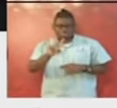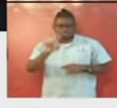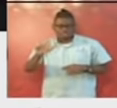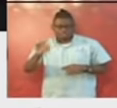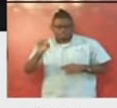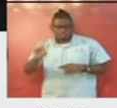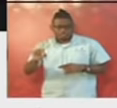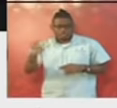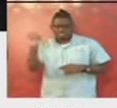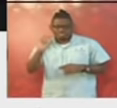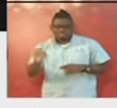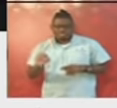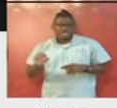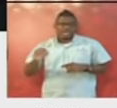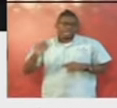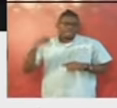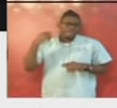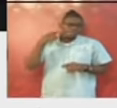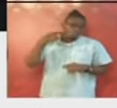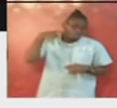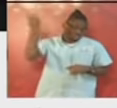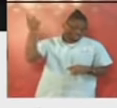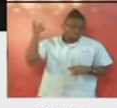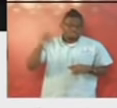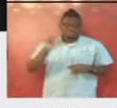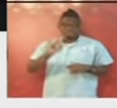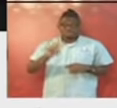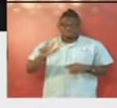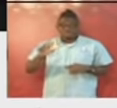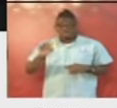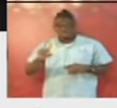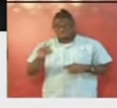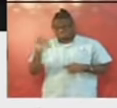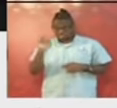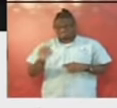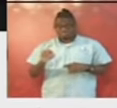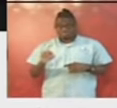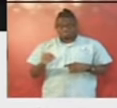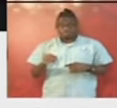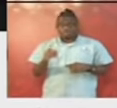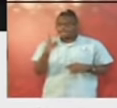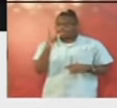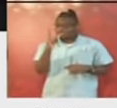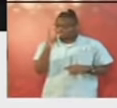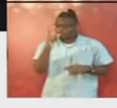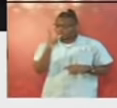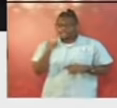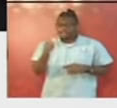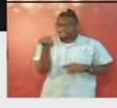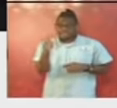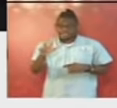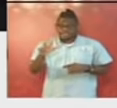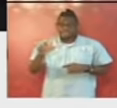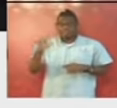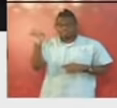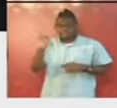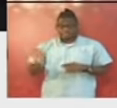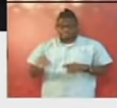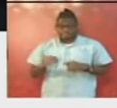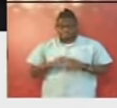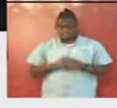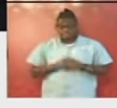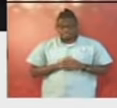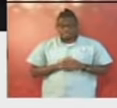drivers, asthma thereafter, and other. Asthma, 13.8%. Next slide.